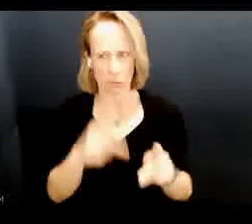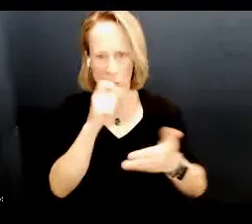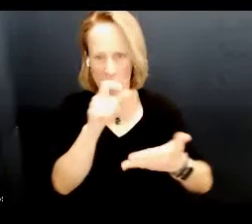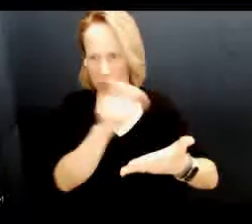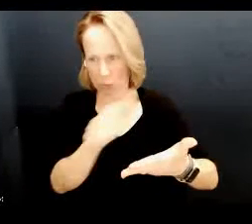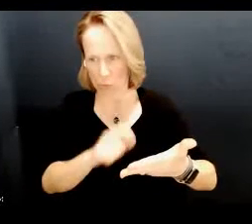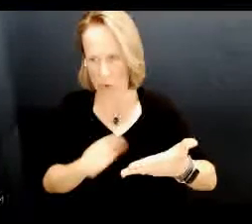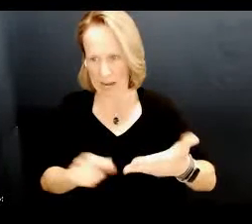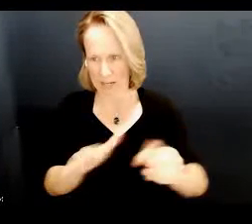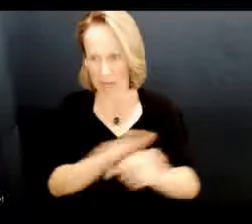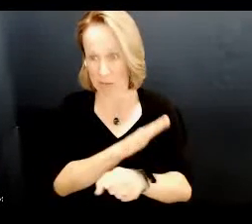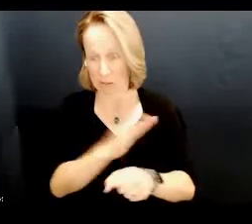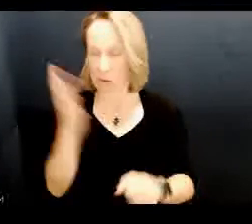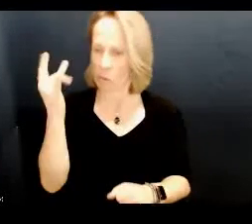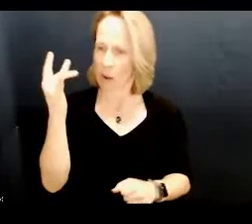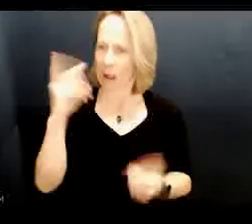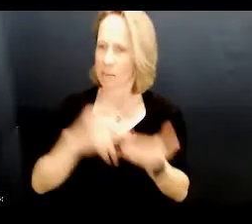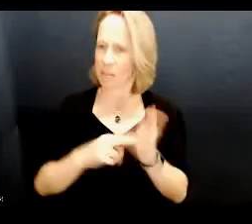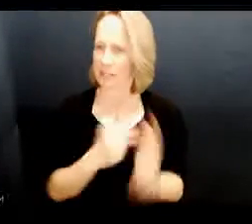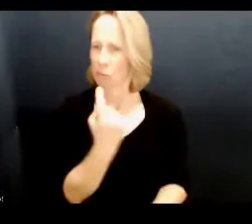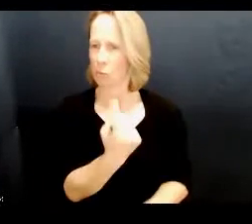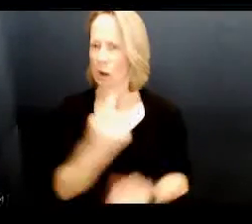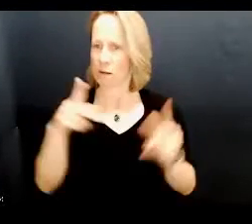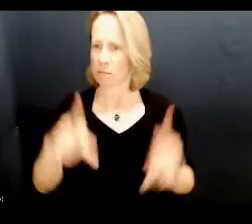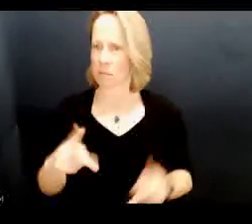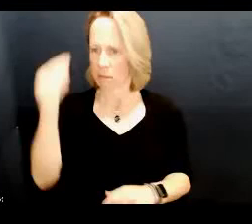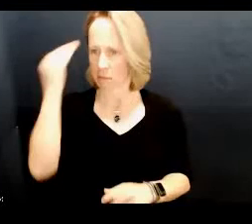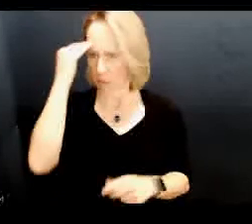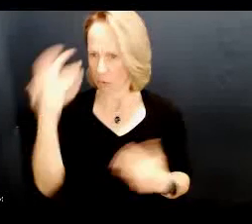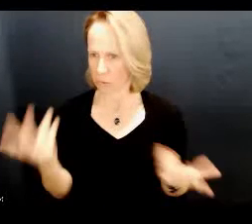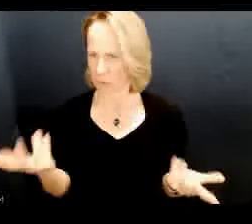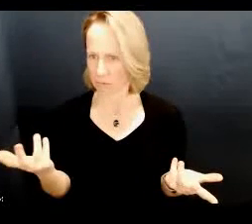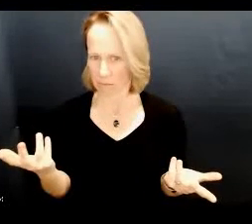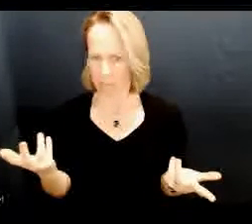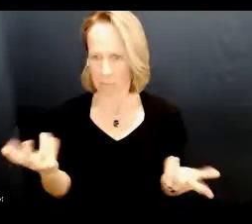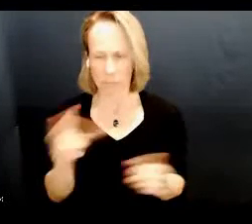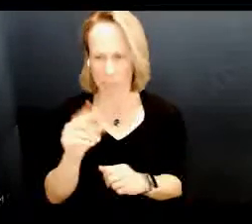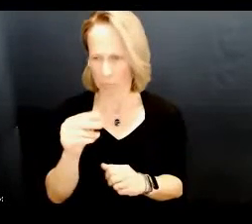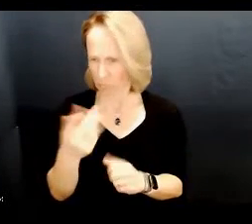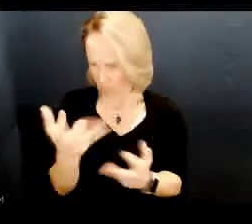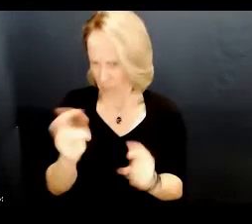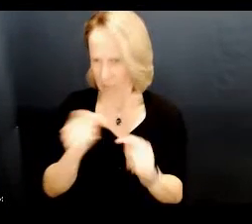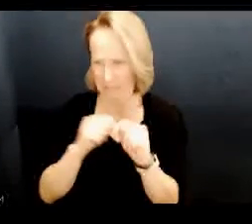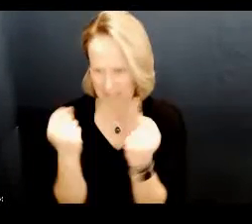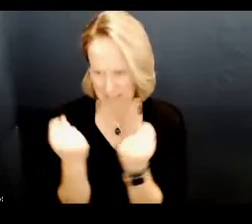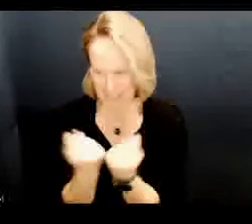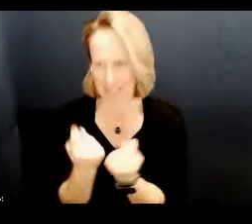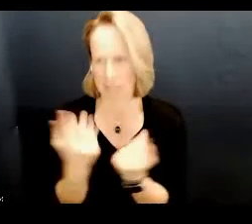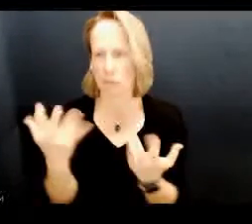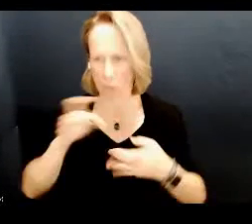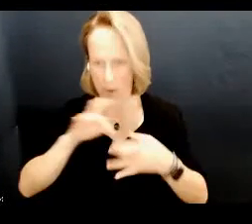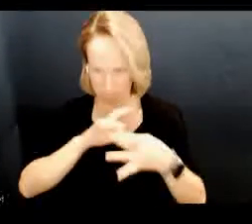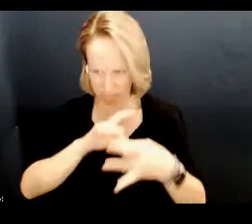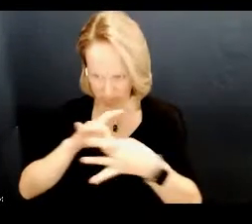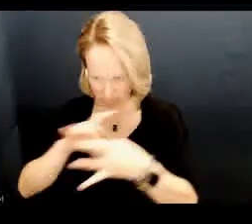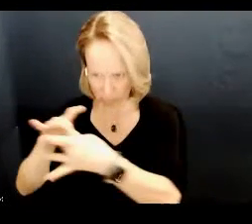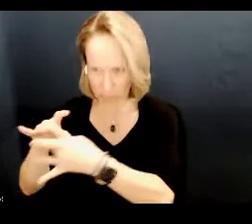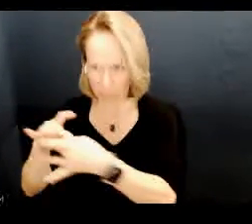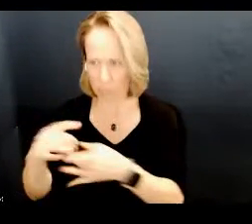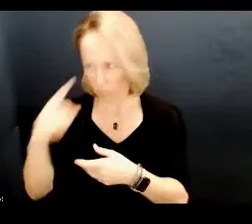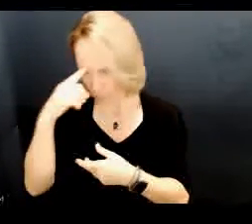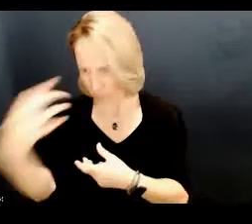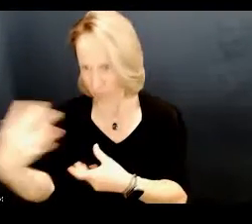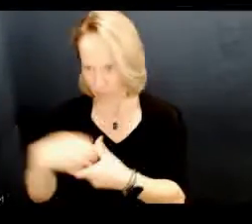person knows what's in the protocol, right? We want to make sure this is a team and a collaborative effort, but we also recognize that